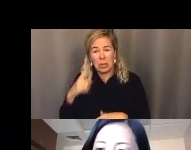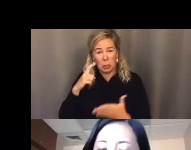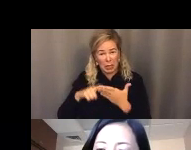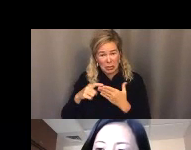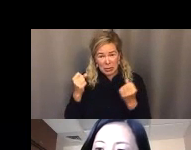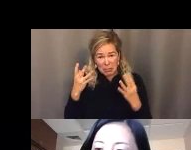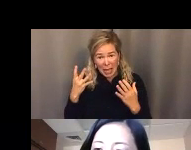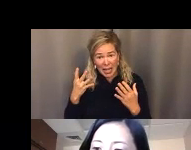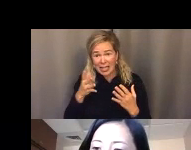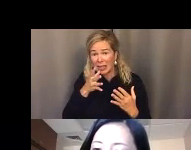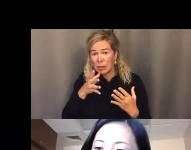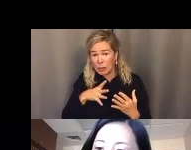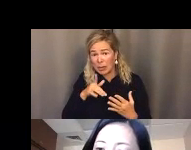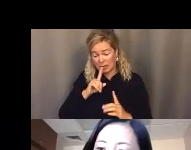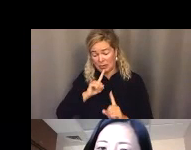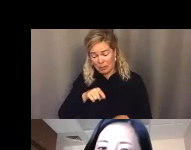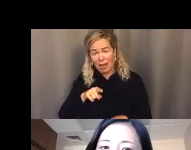note. Next slide.